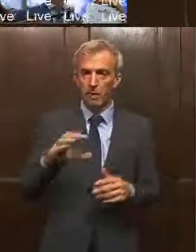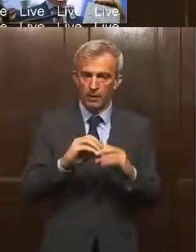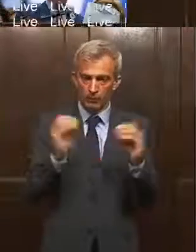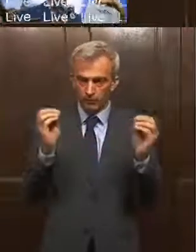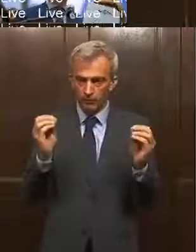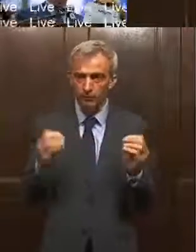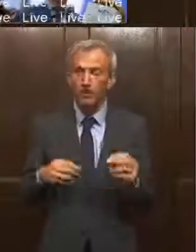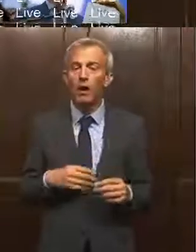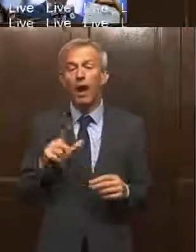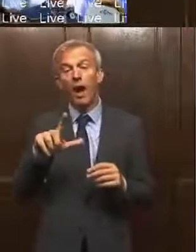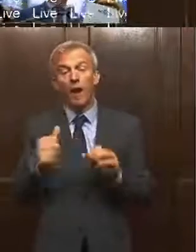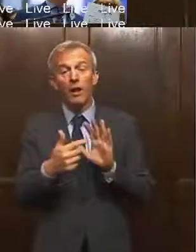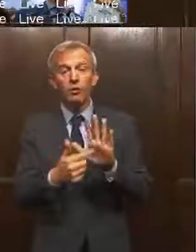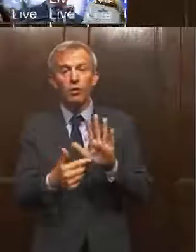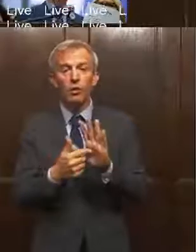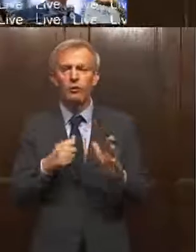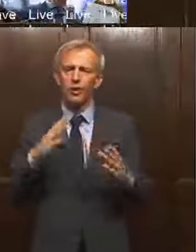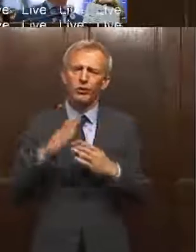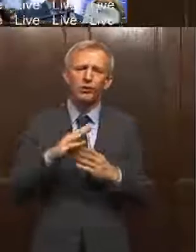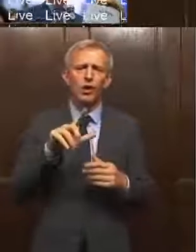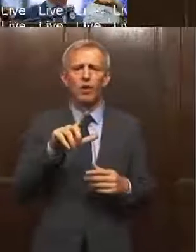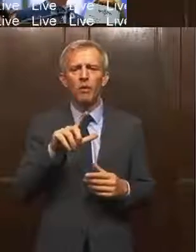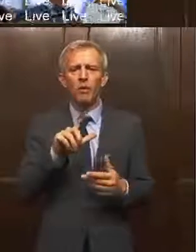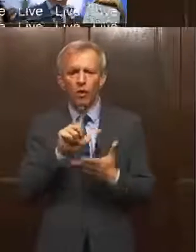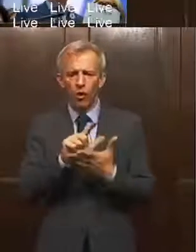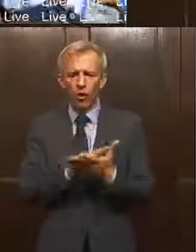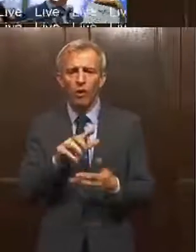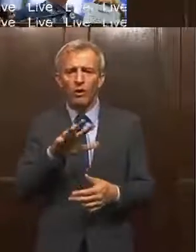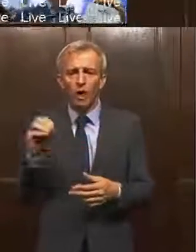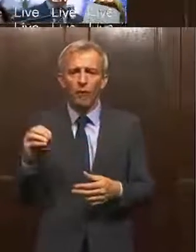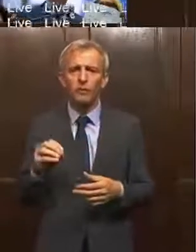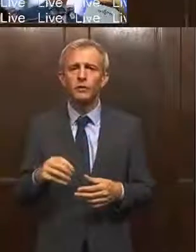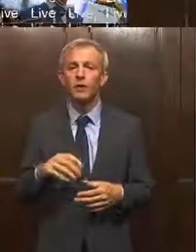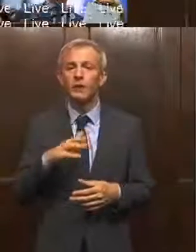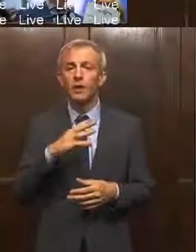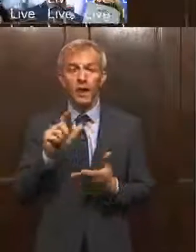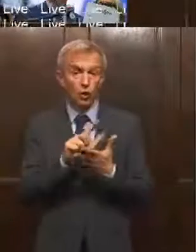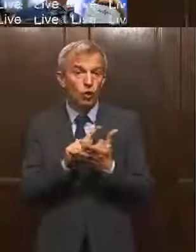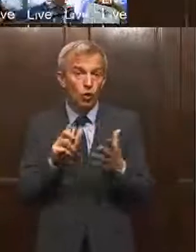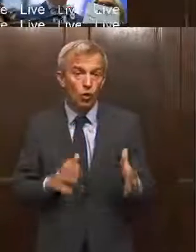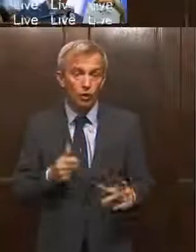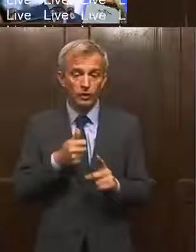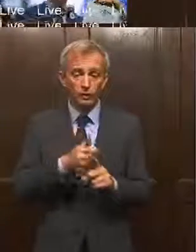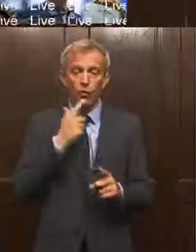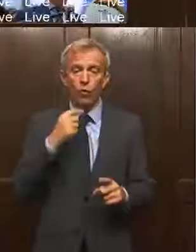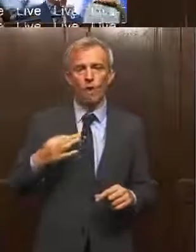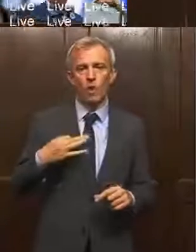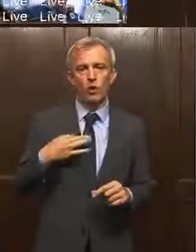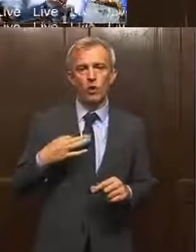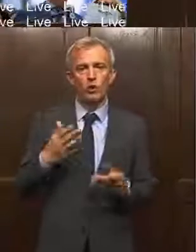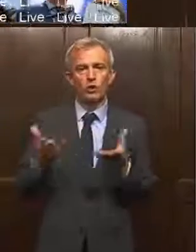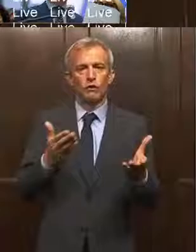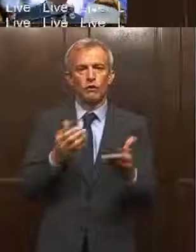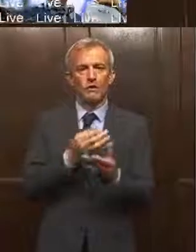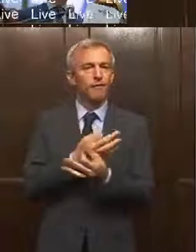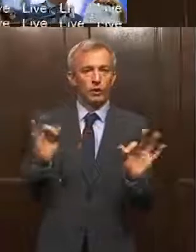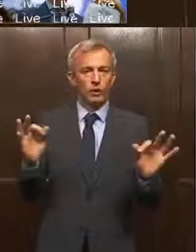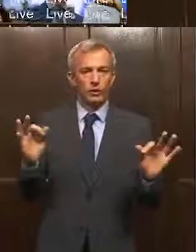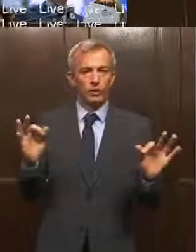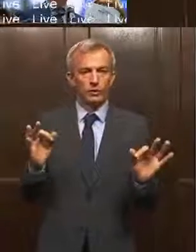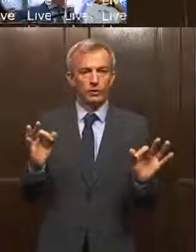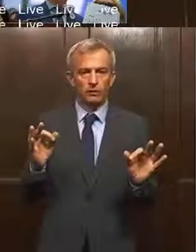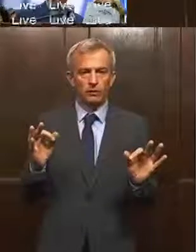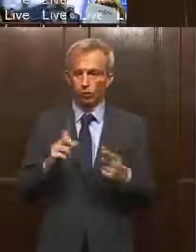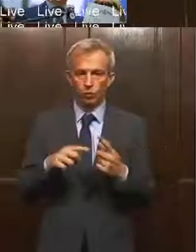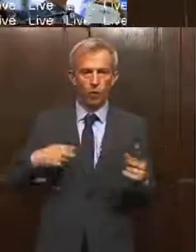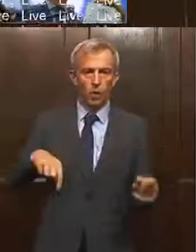law firms, bar associations, and attorneys who are volunteering their services free of charge to the rest of